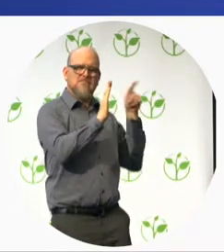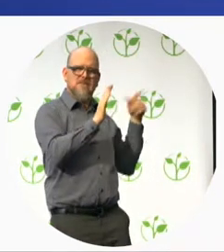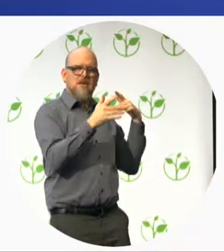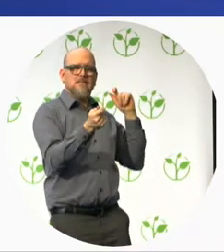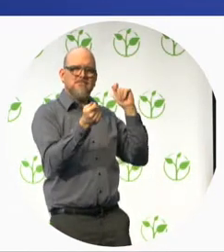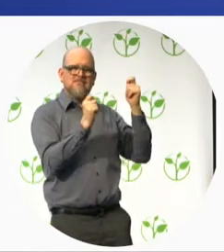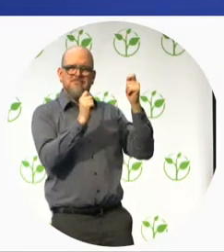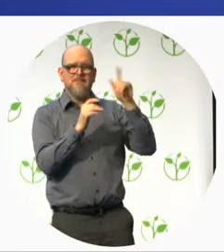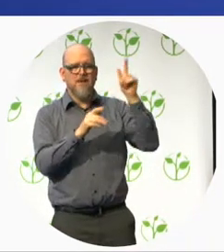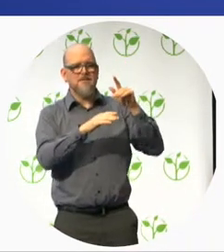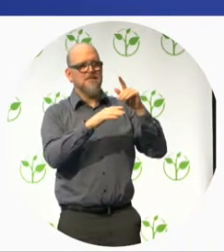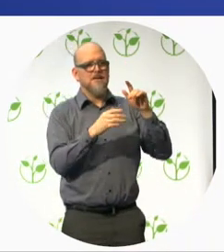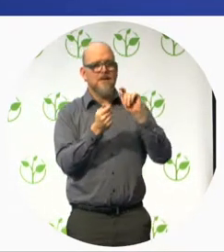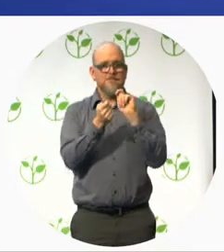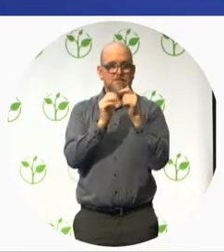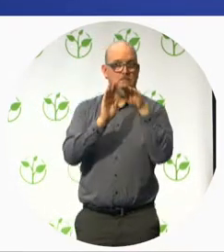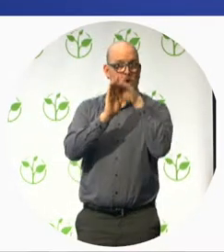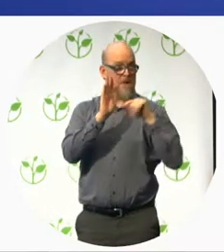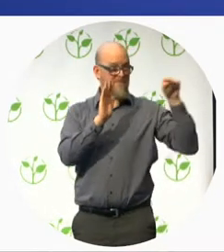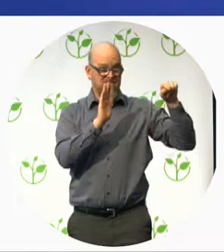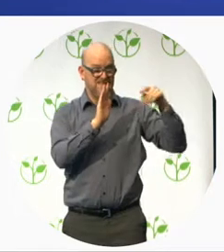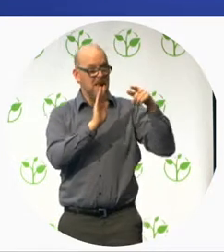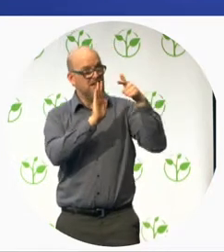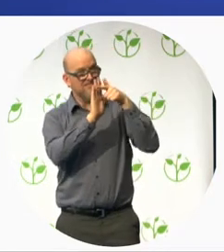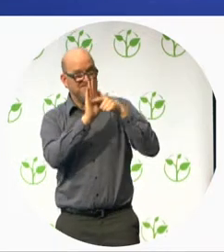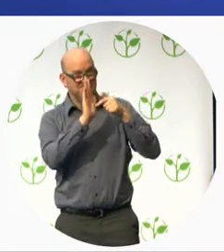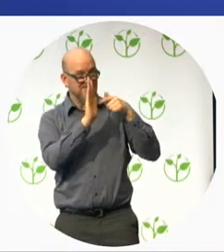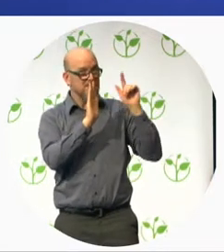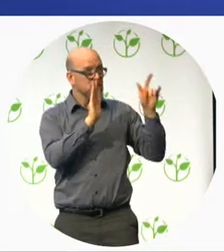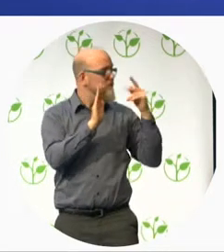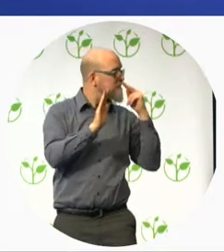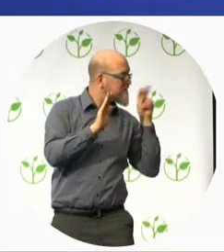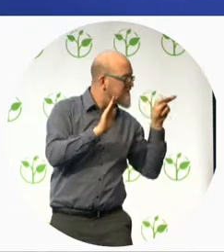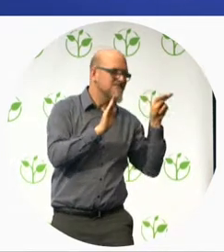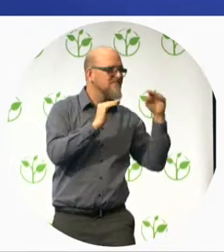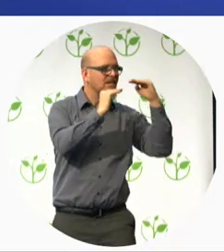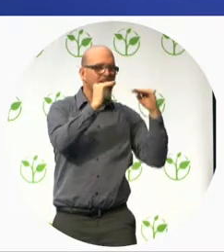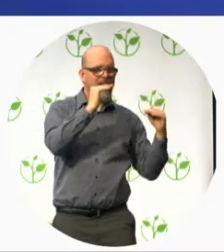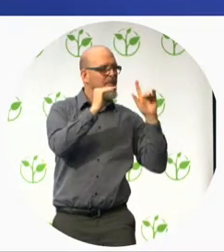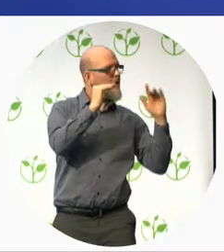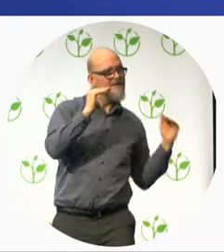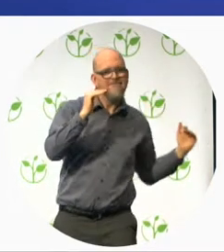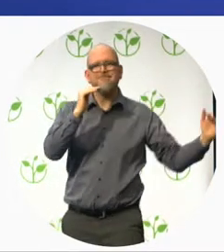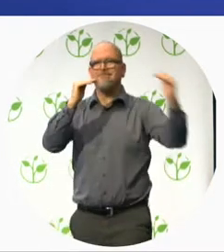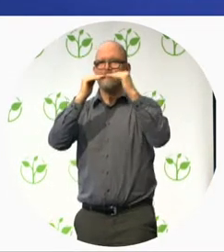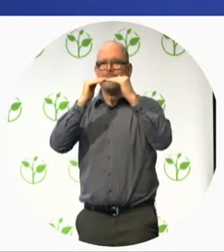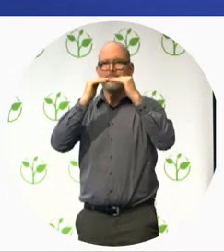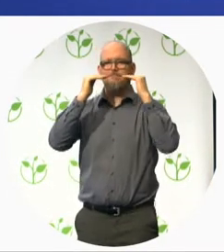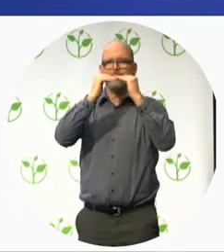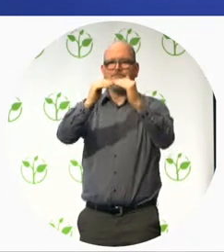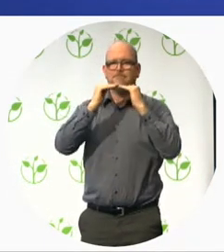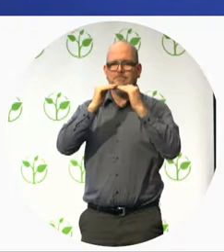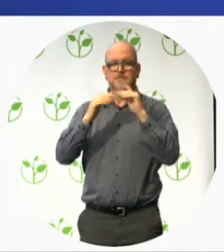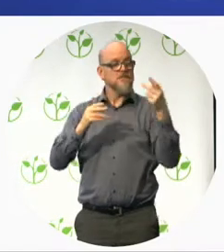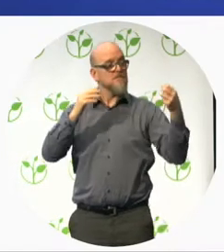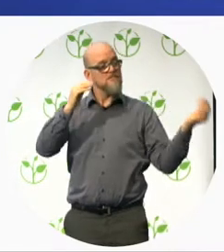The 508 standards were added in 1998 as an amendment. Our video captioning program, however, was not